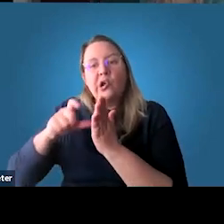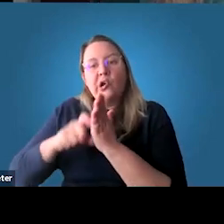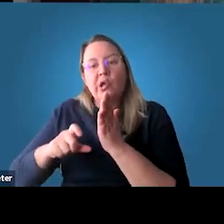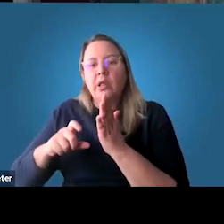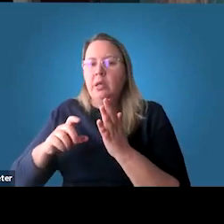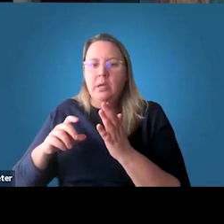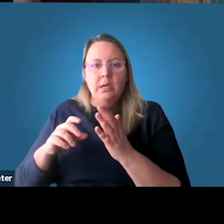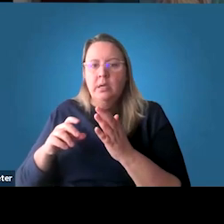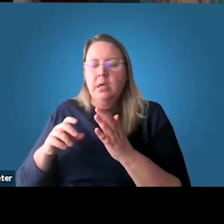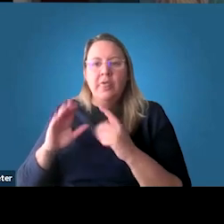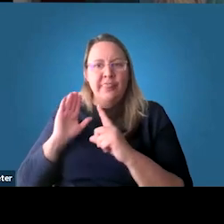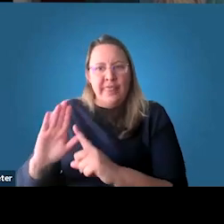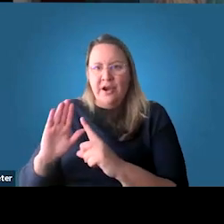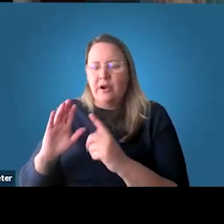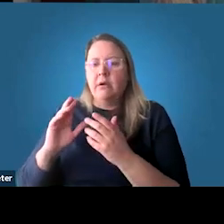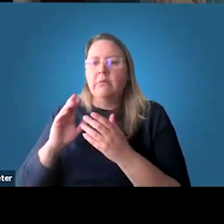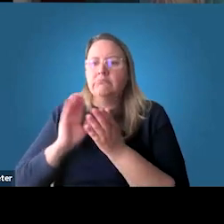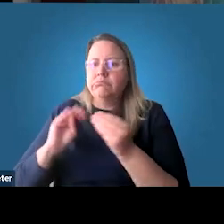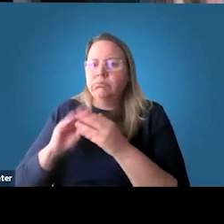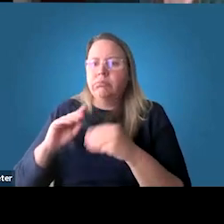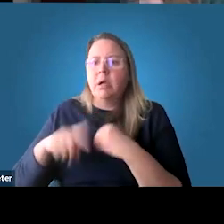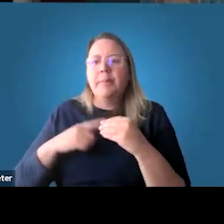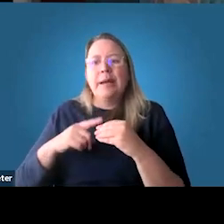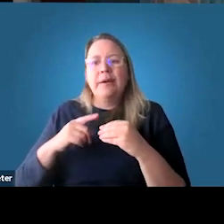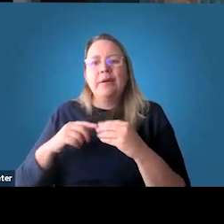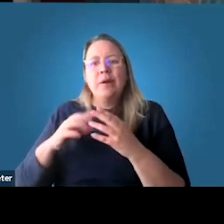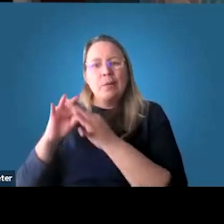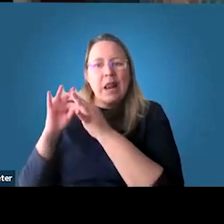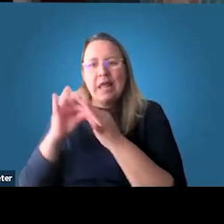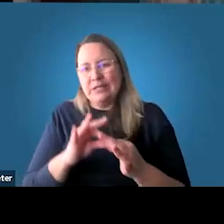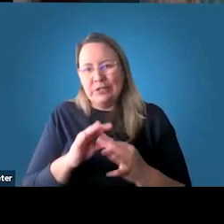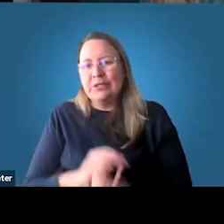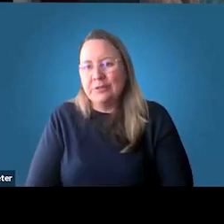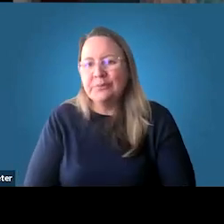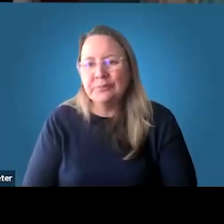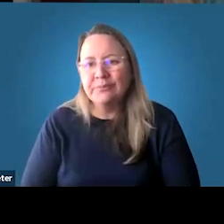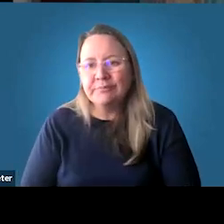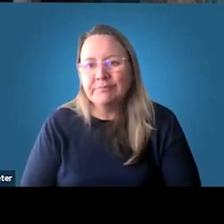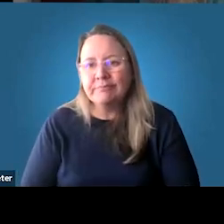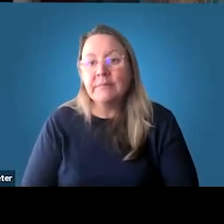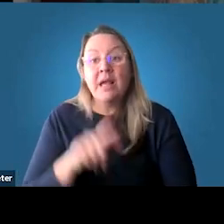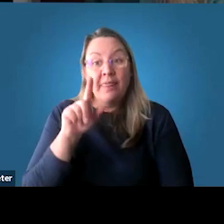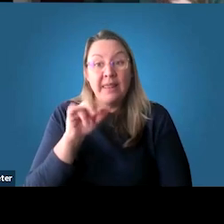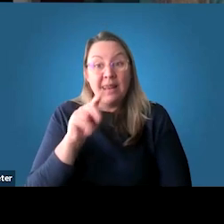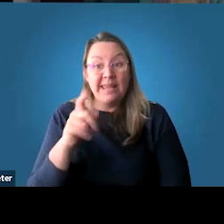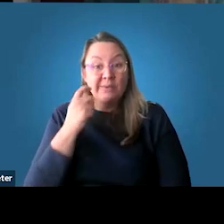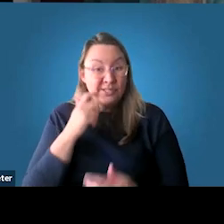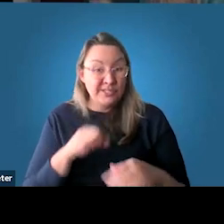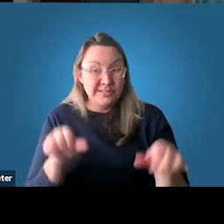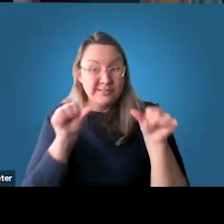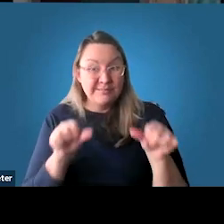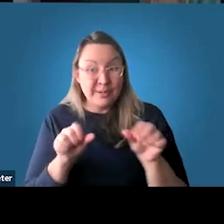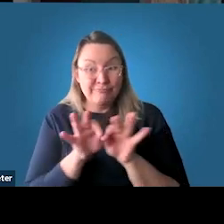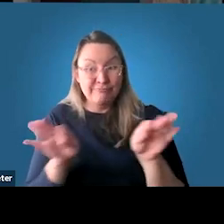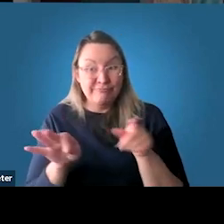away from traditional broadcast models towards relationships. The link to that SSIR article that I just